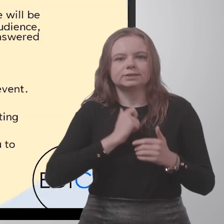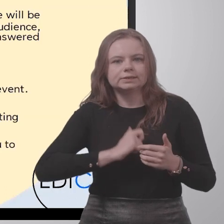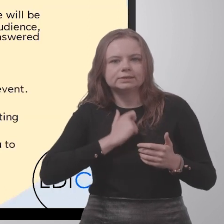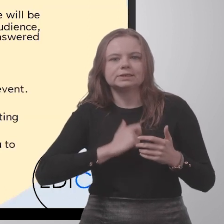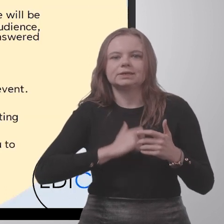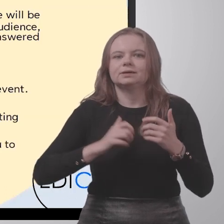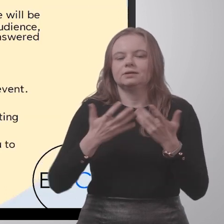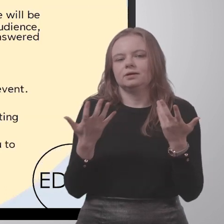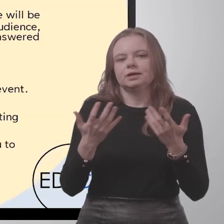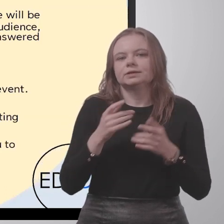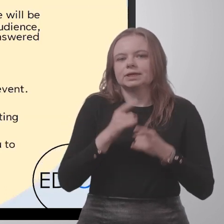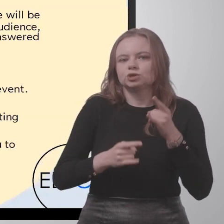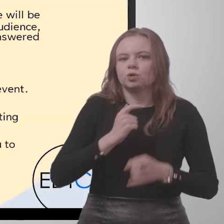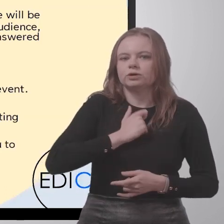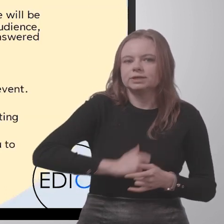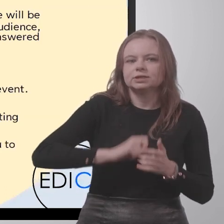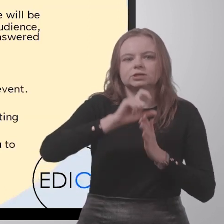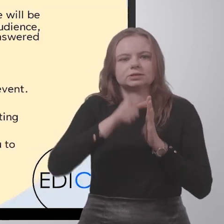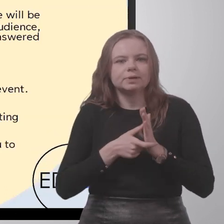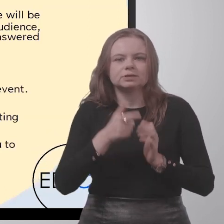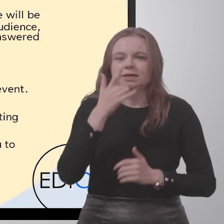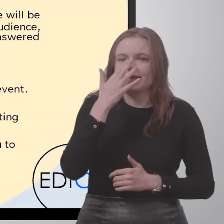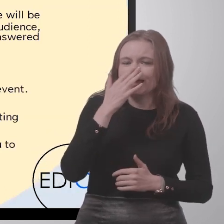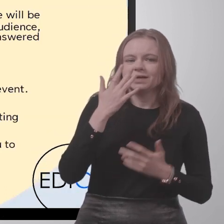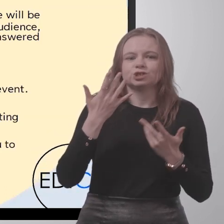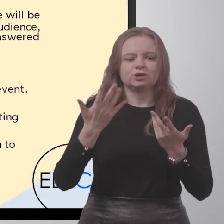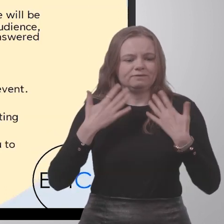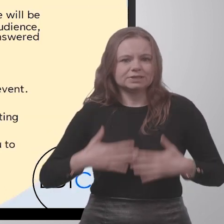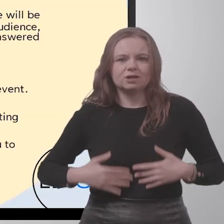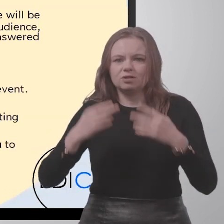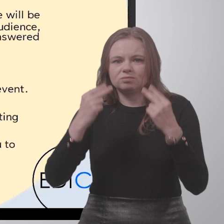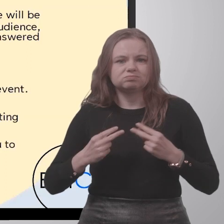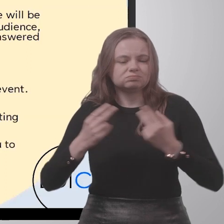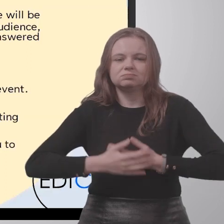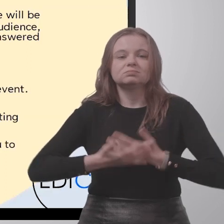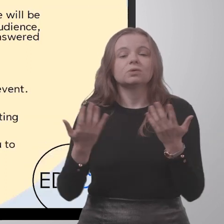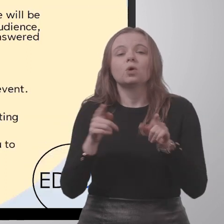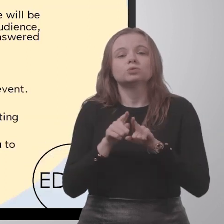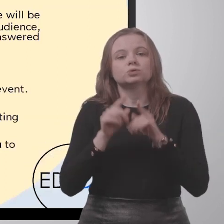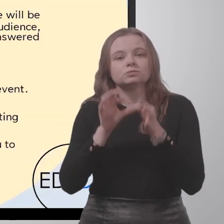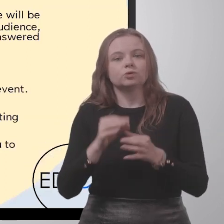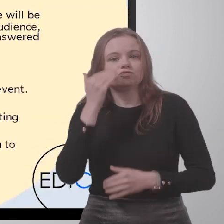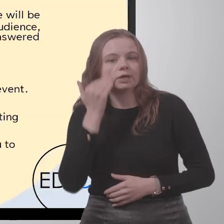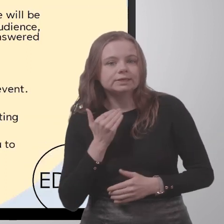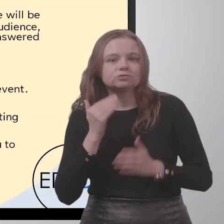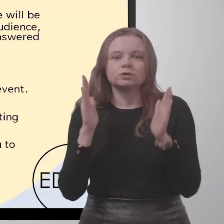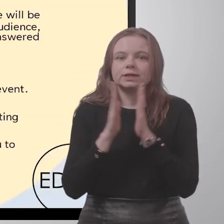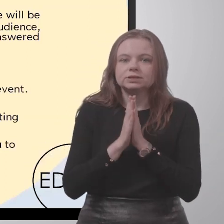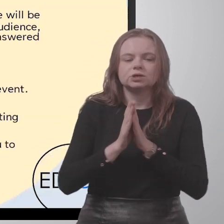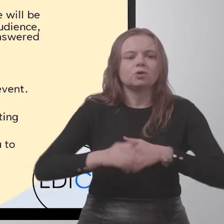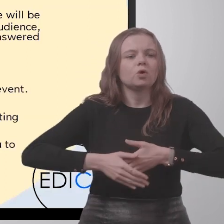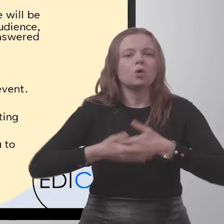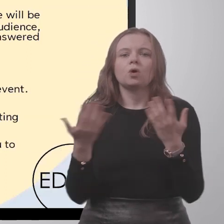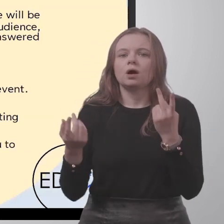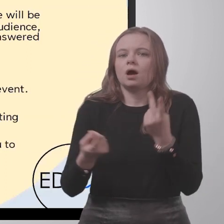age, sexual orientation, disability, physical appearance, and obviously ideas around race, religion,